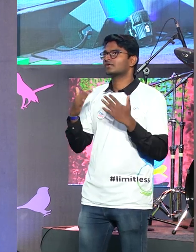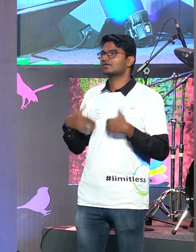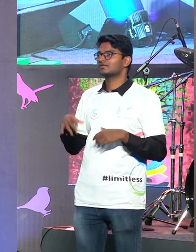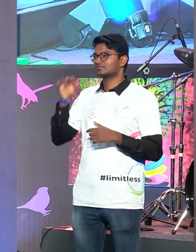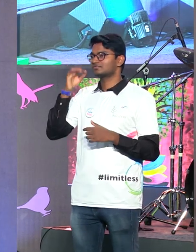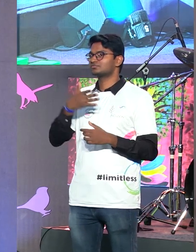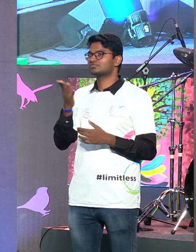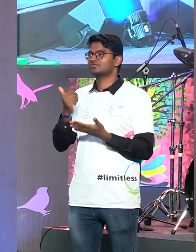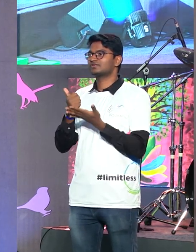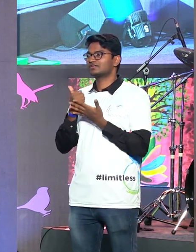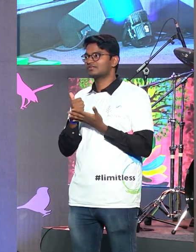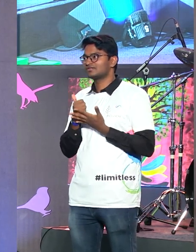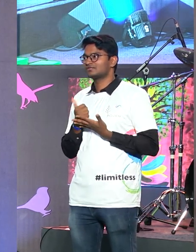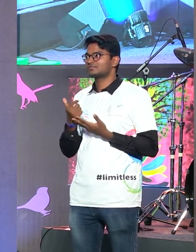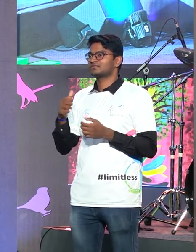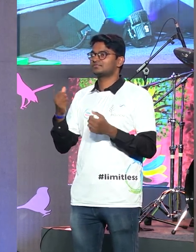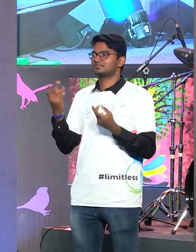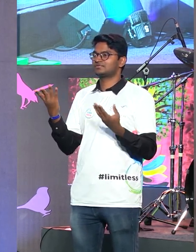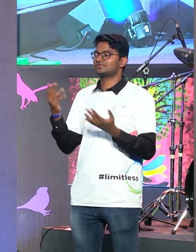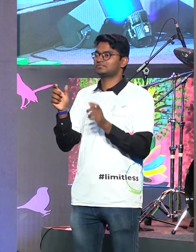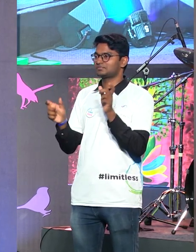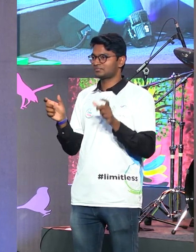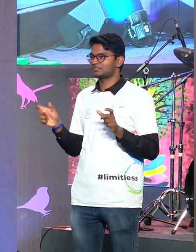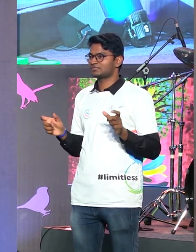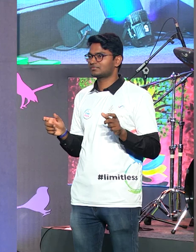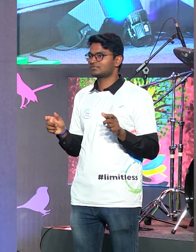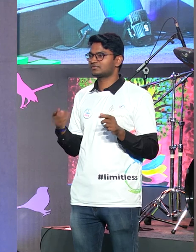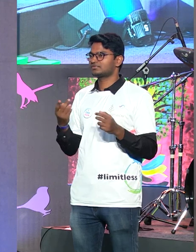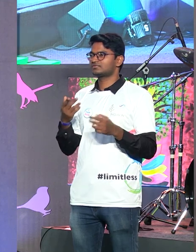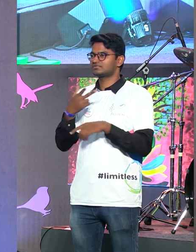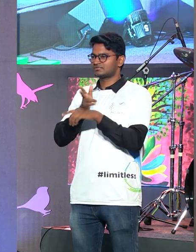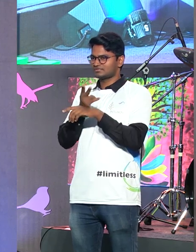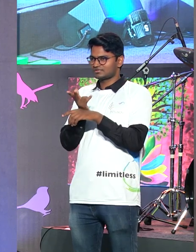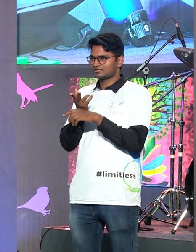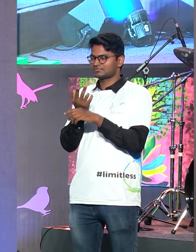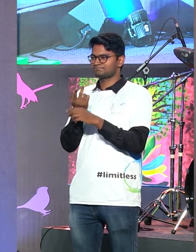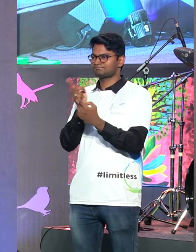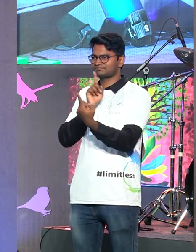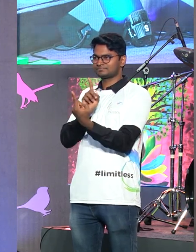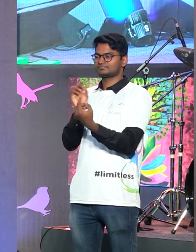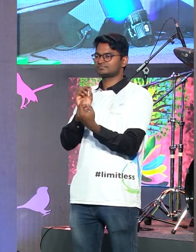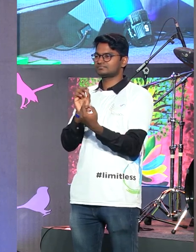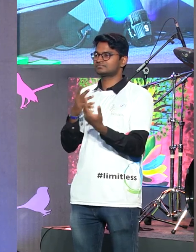me get a lot of people. It doesn't only have to be in front of the camera. We also need far more representation behind the